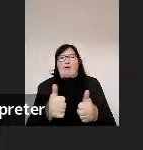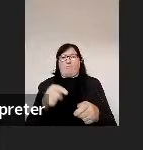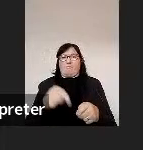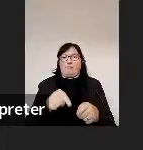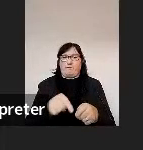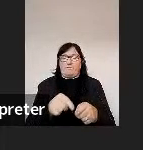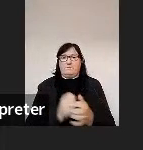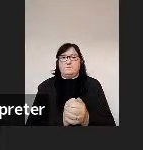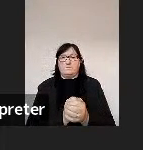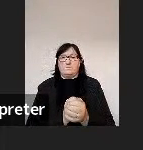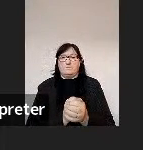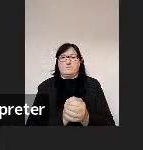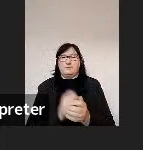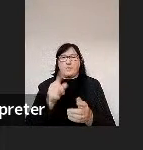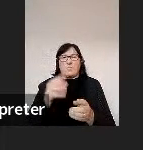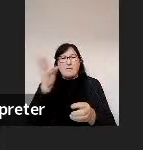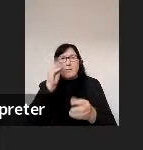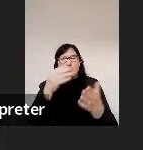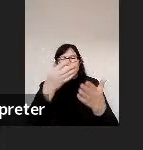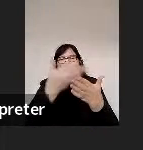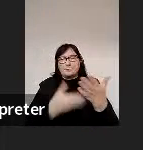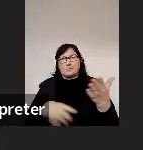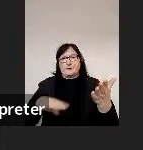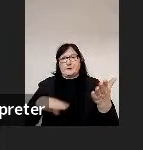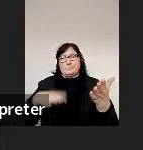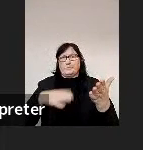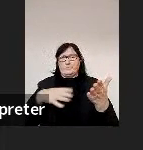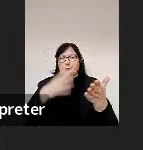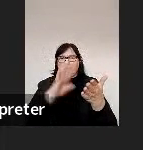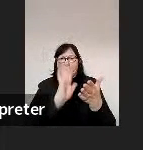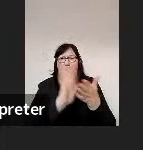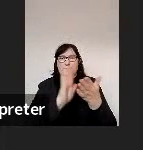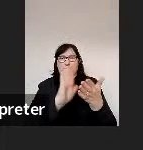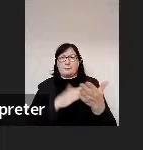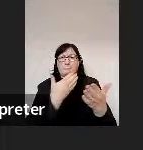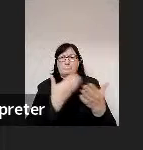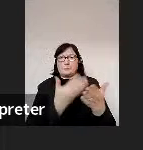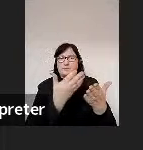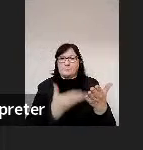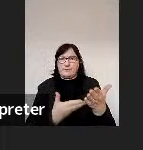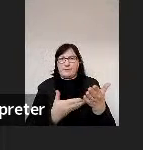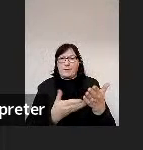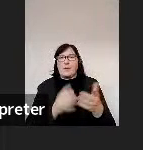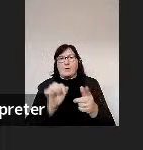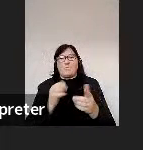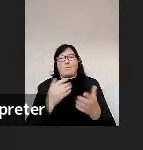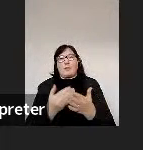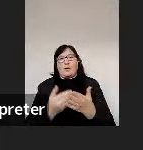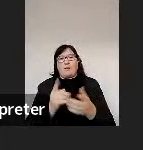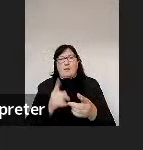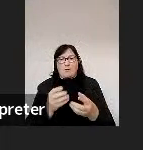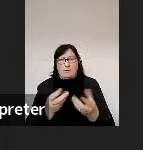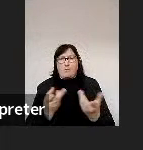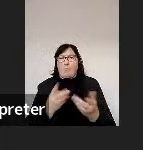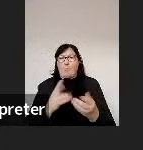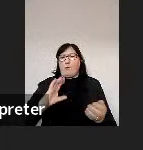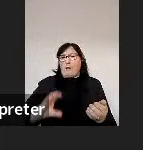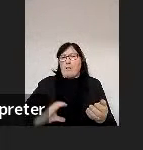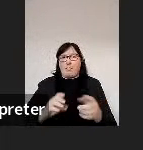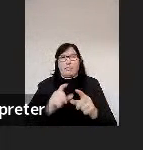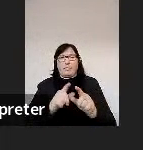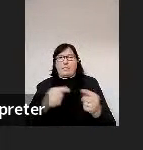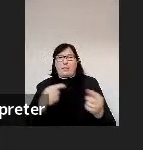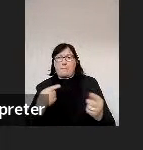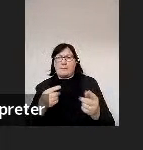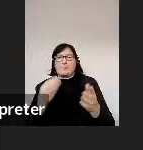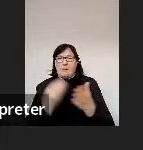is created, you may now proceed to submit all other existing client types on the RLA without having